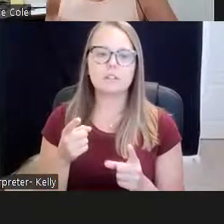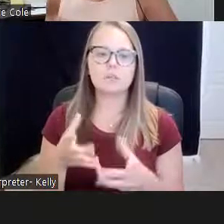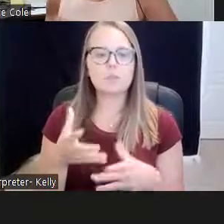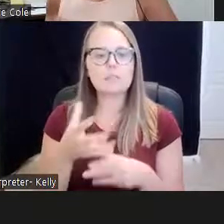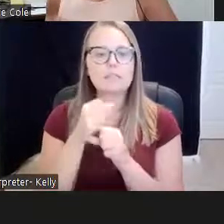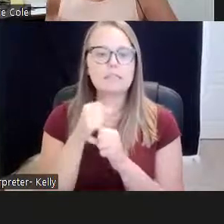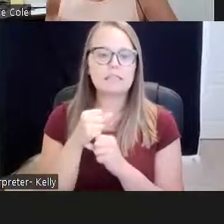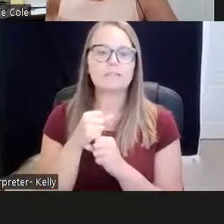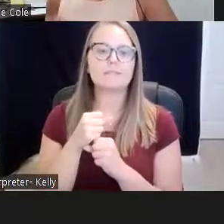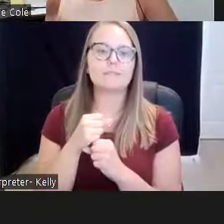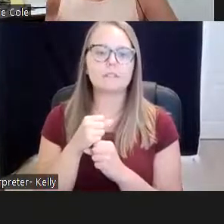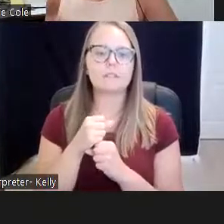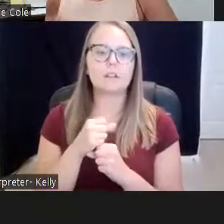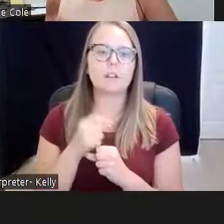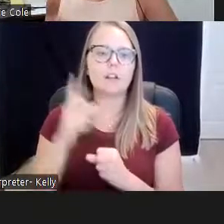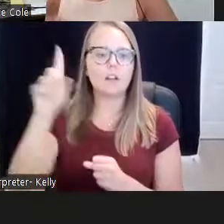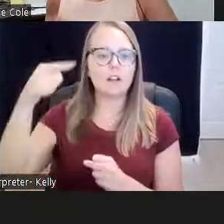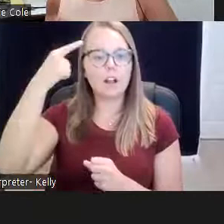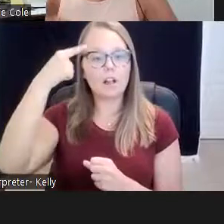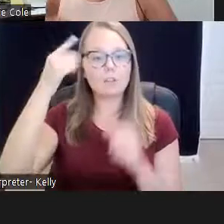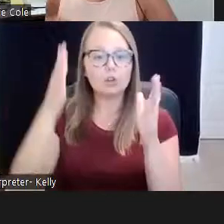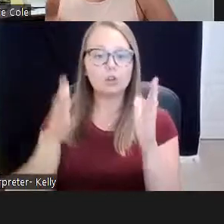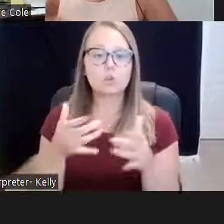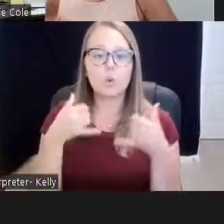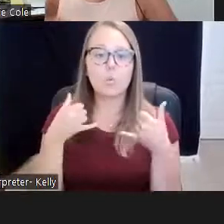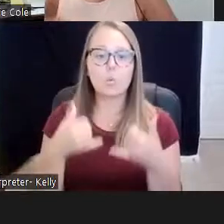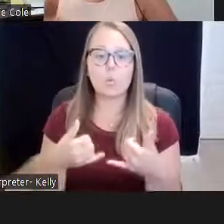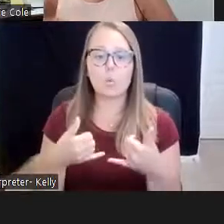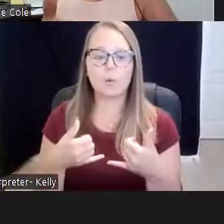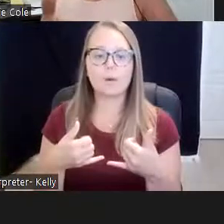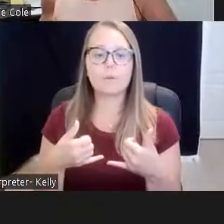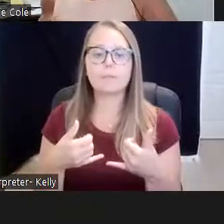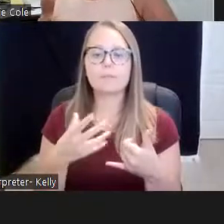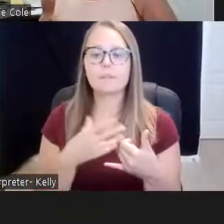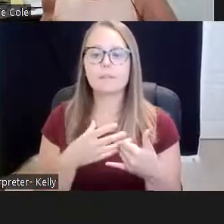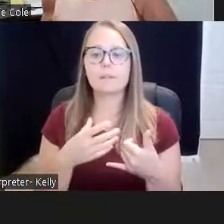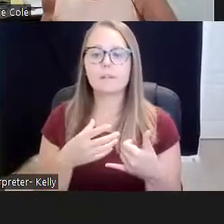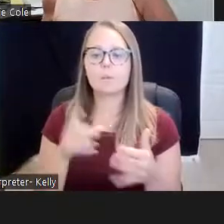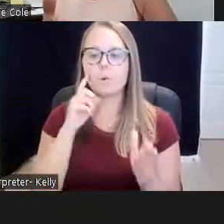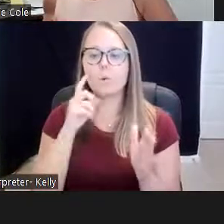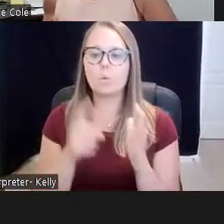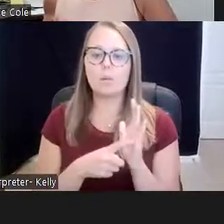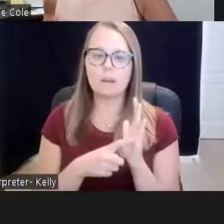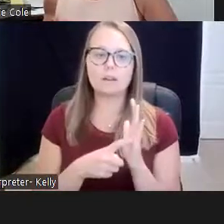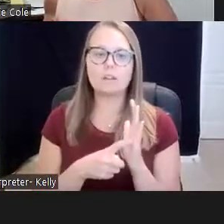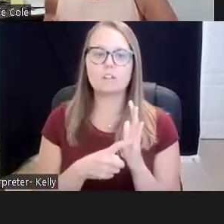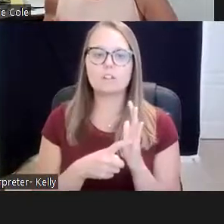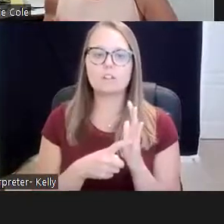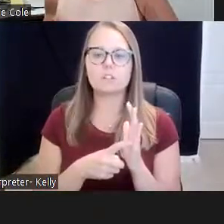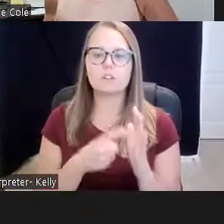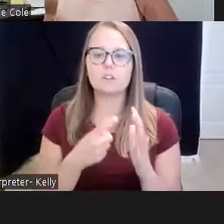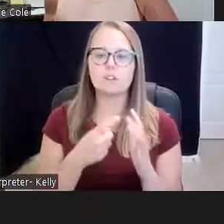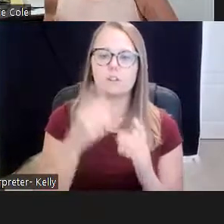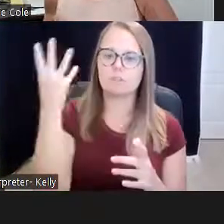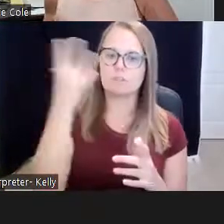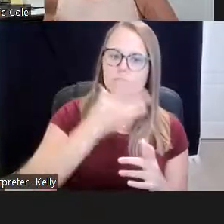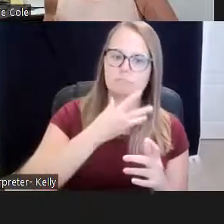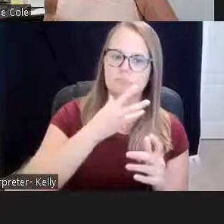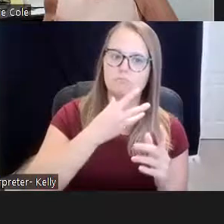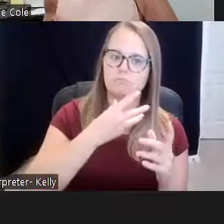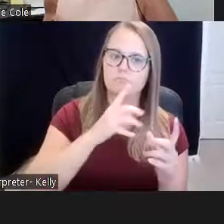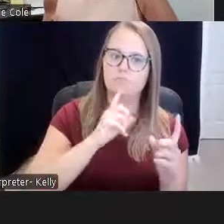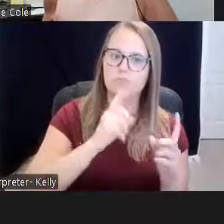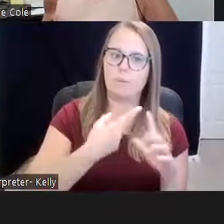she received a governor's award and recognition for beginning. It's really inspirational. So,